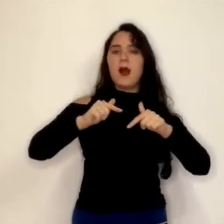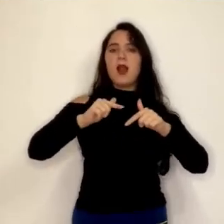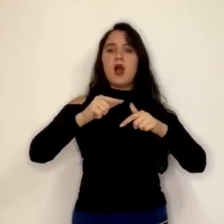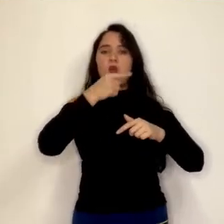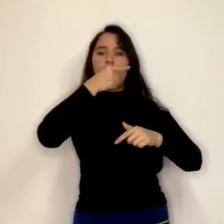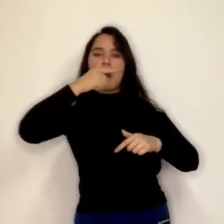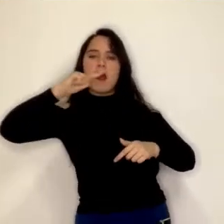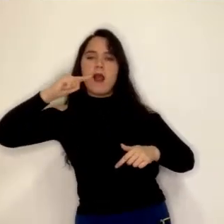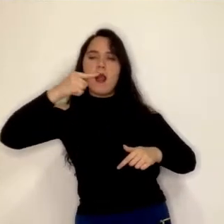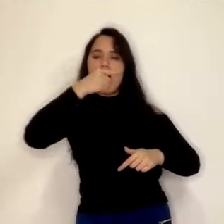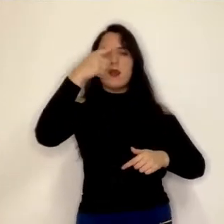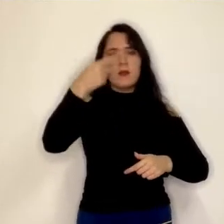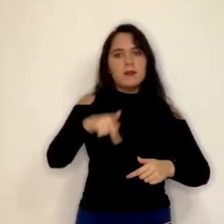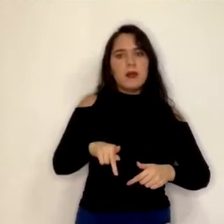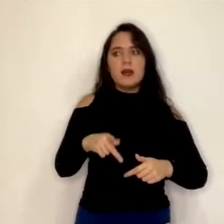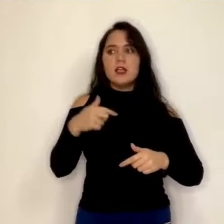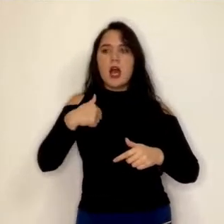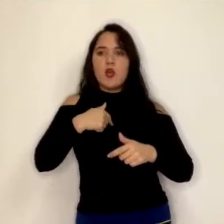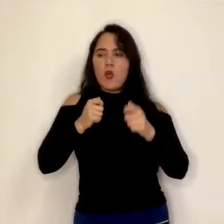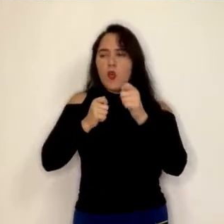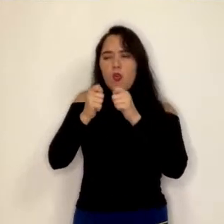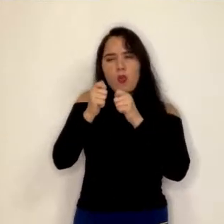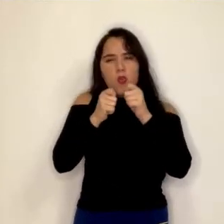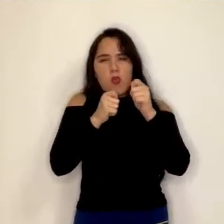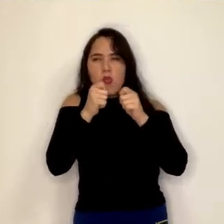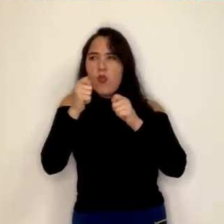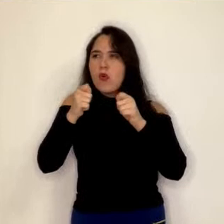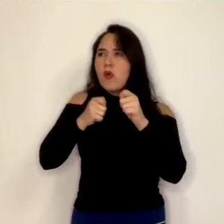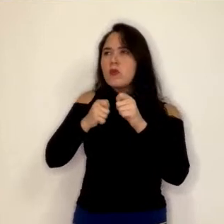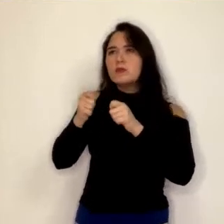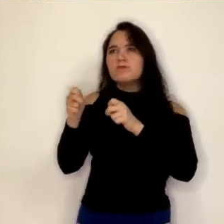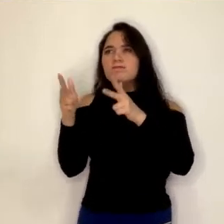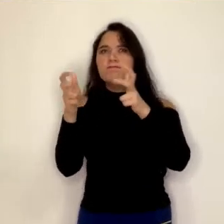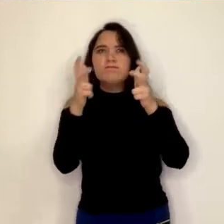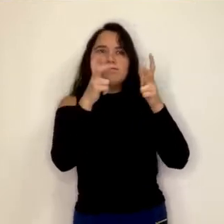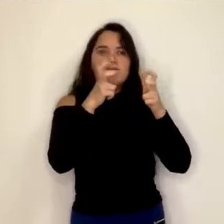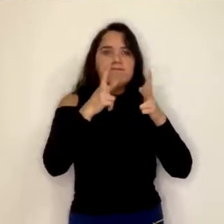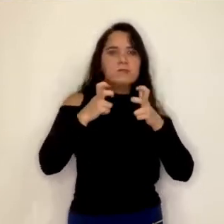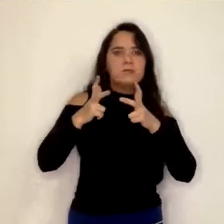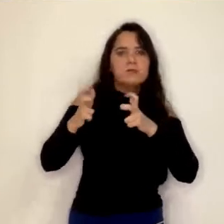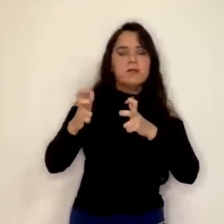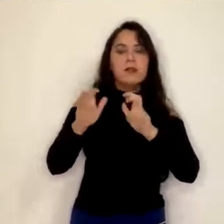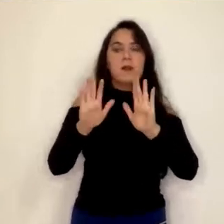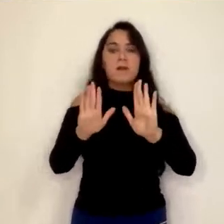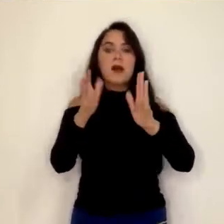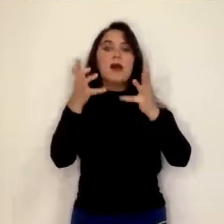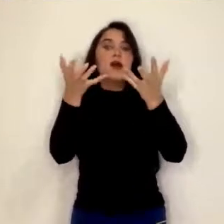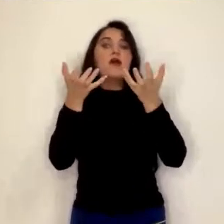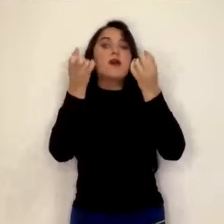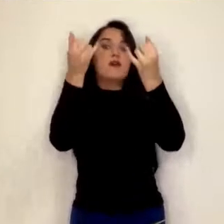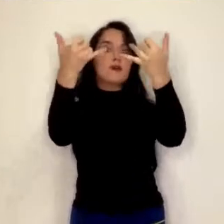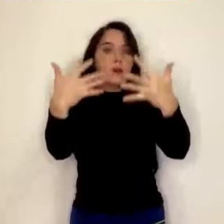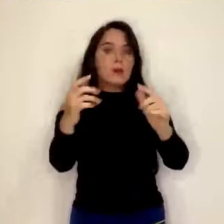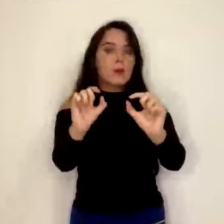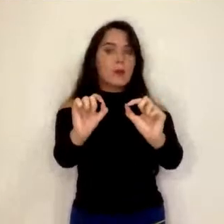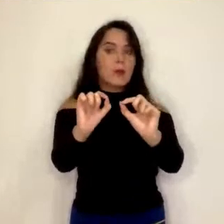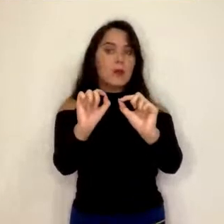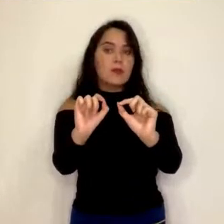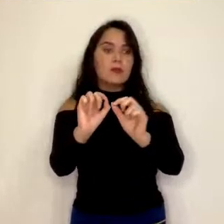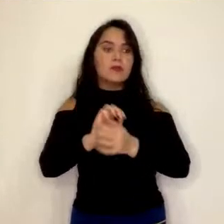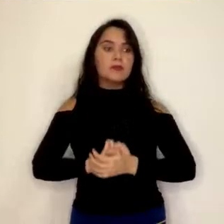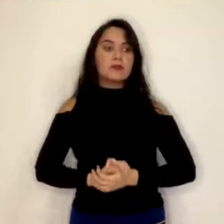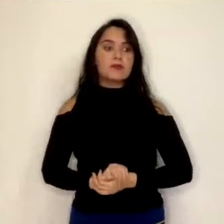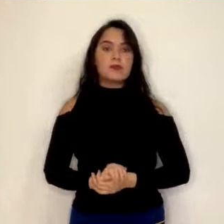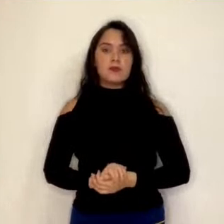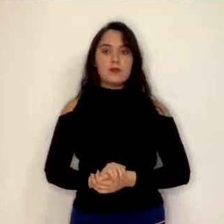There's assassination. It's a very violent country. So we fine-tuned the control of all of